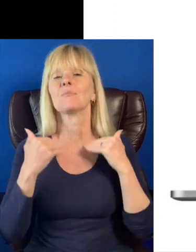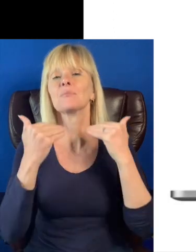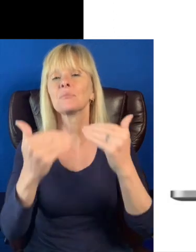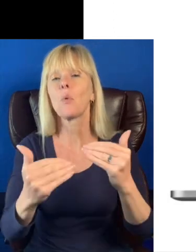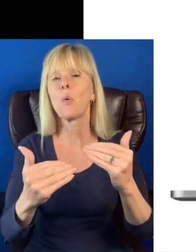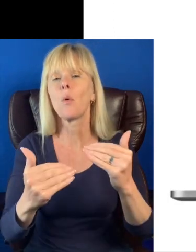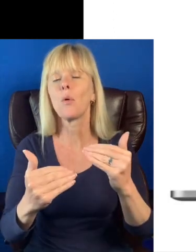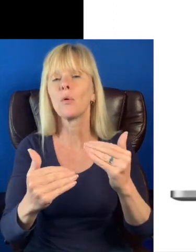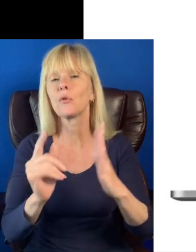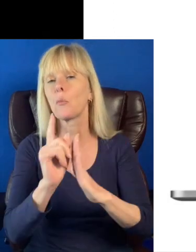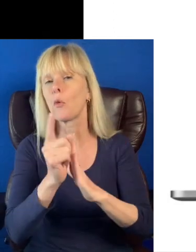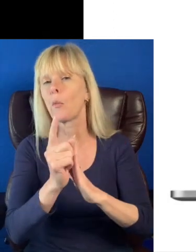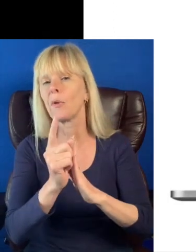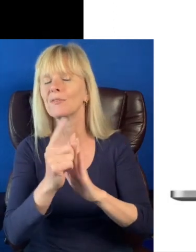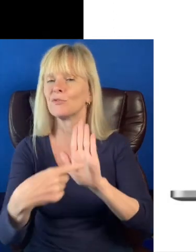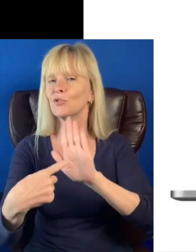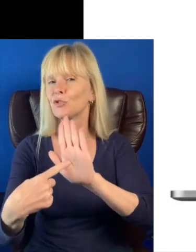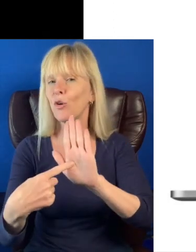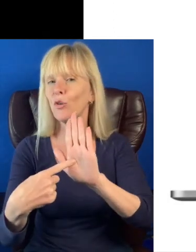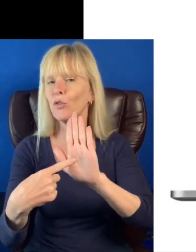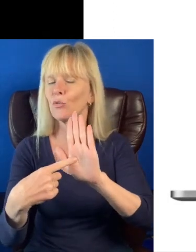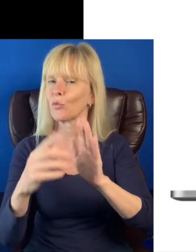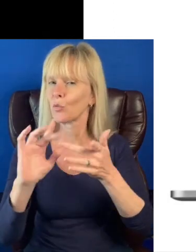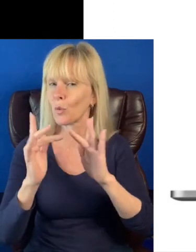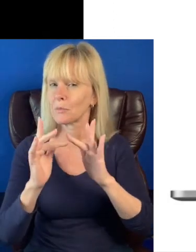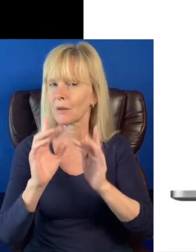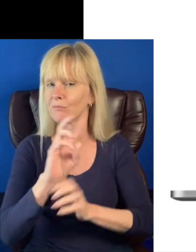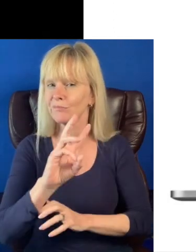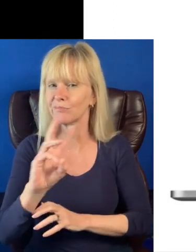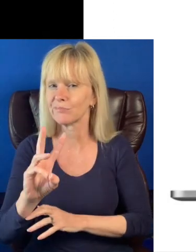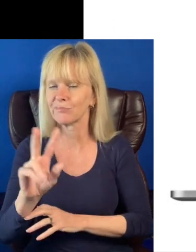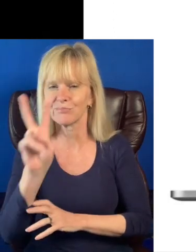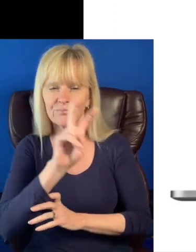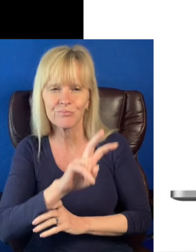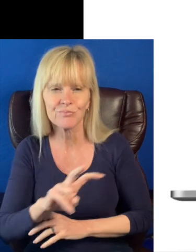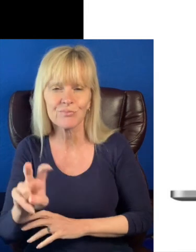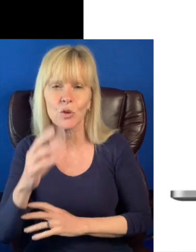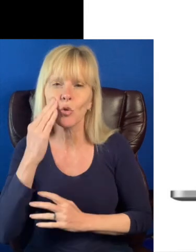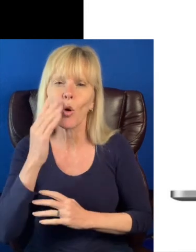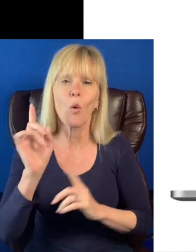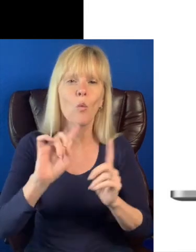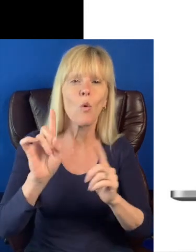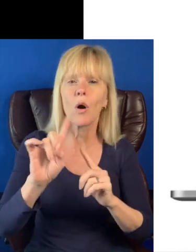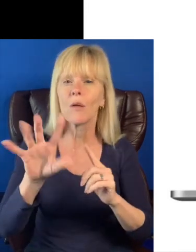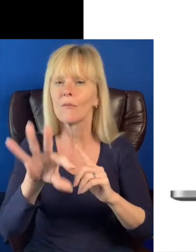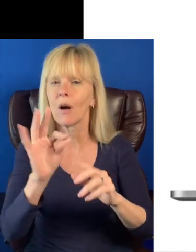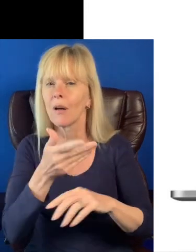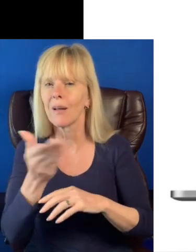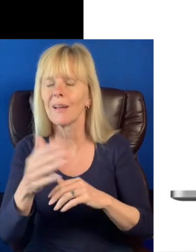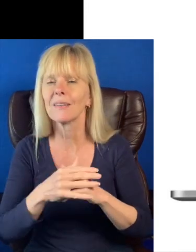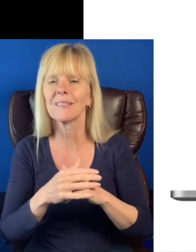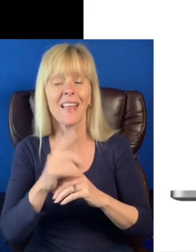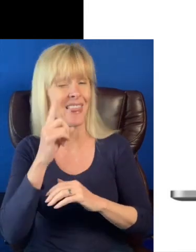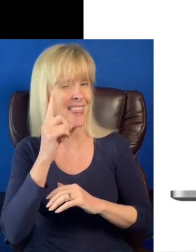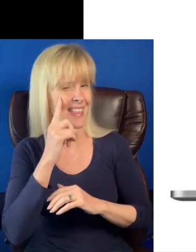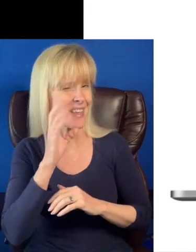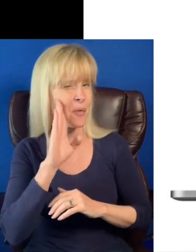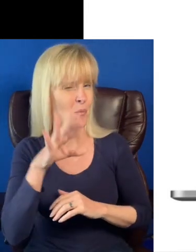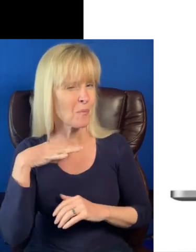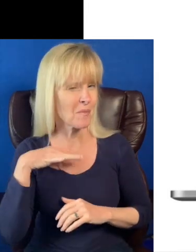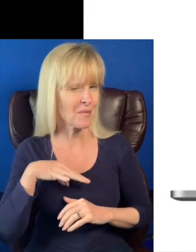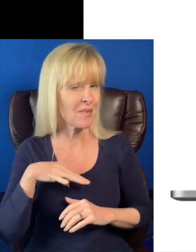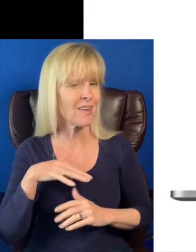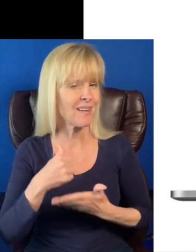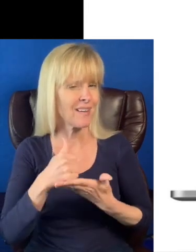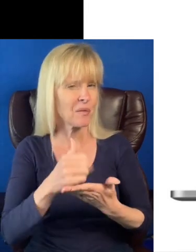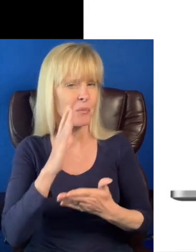Now let's go ahead and take a moment to give you a brief tour of the site so you'll know how to finagle and move around. I think